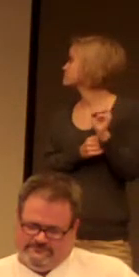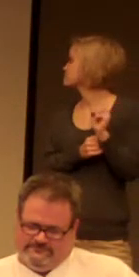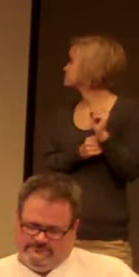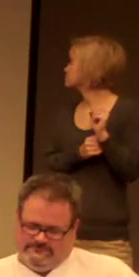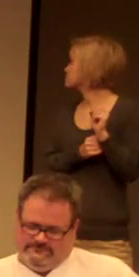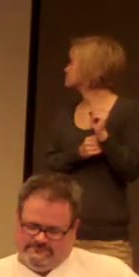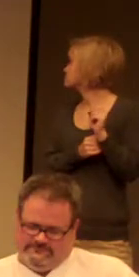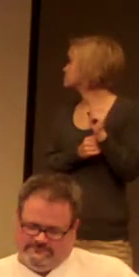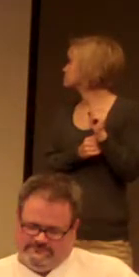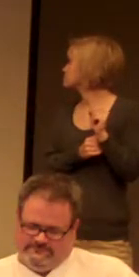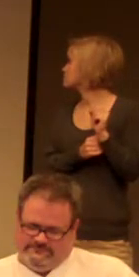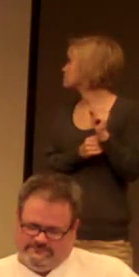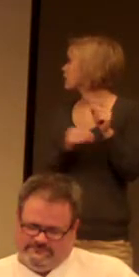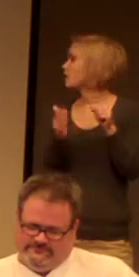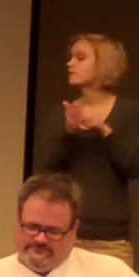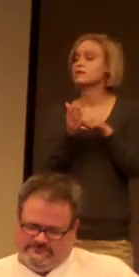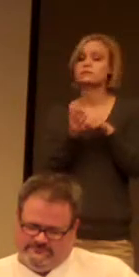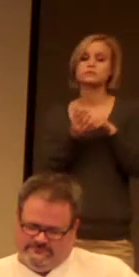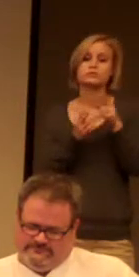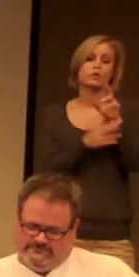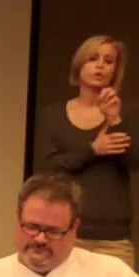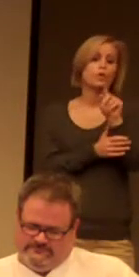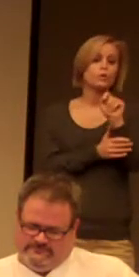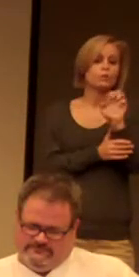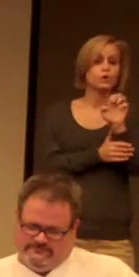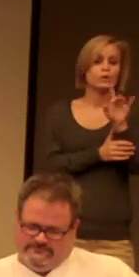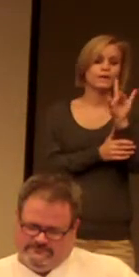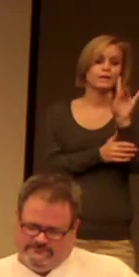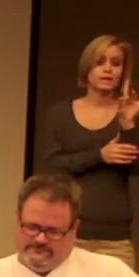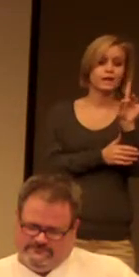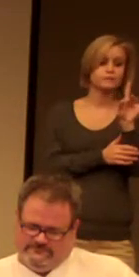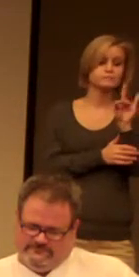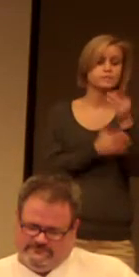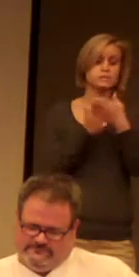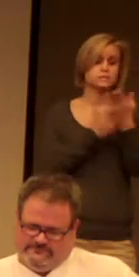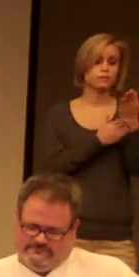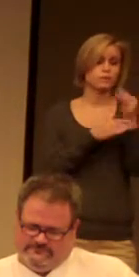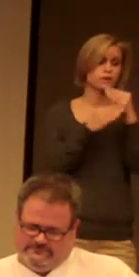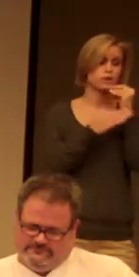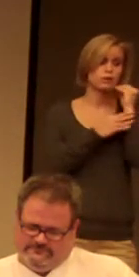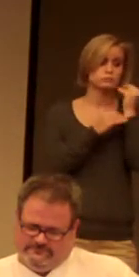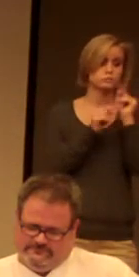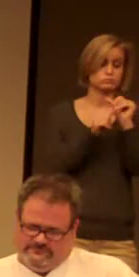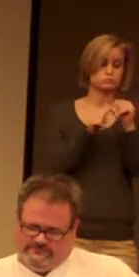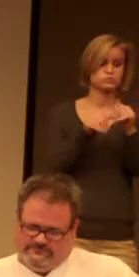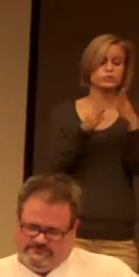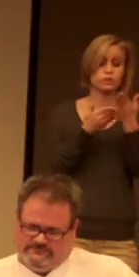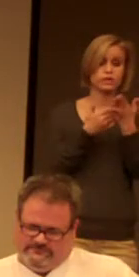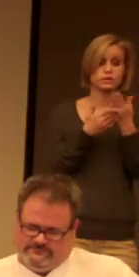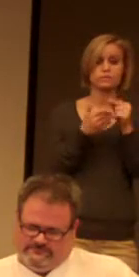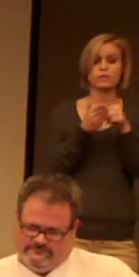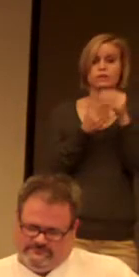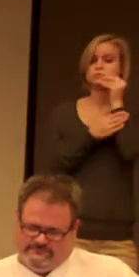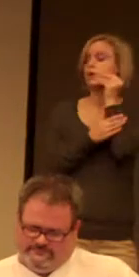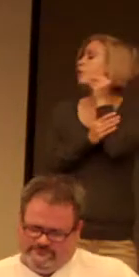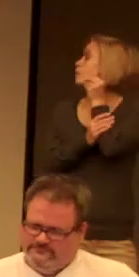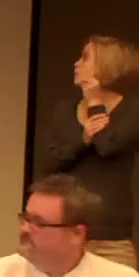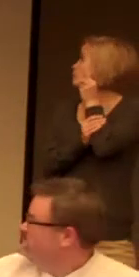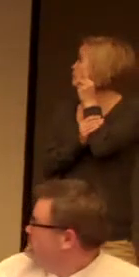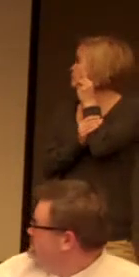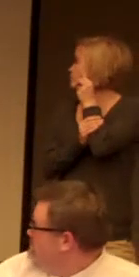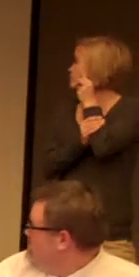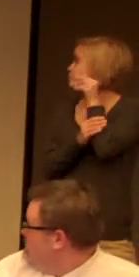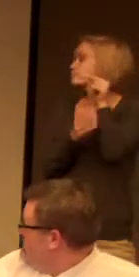Yeah. This is Route 88. Okay? Some of these homes are still here. This home,